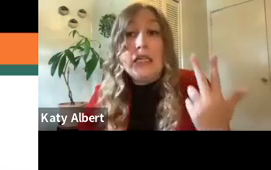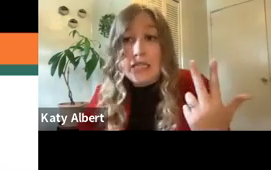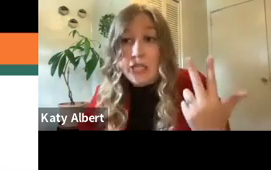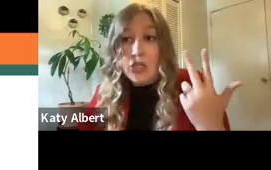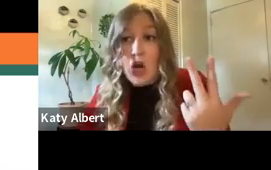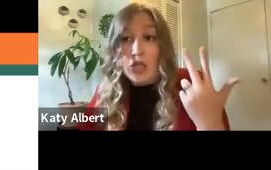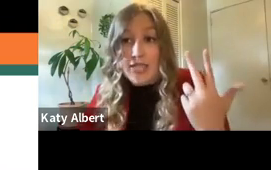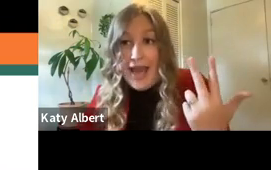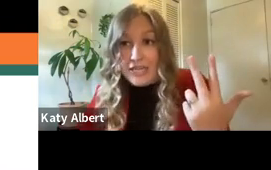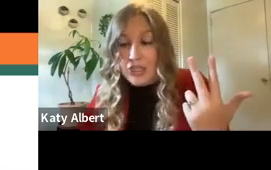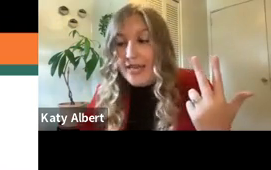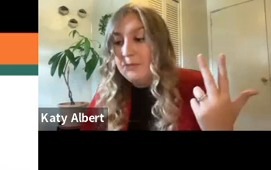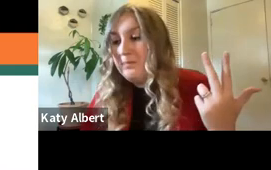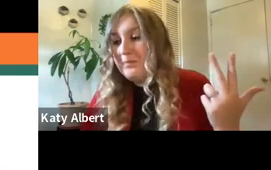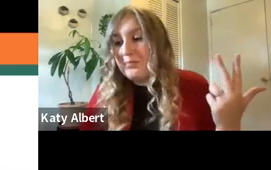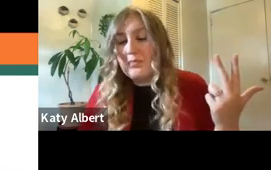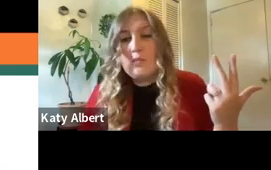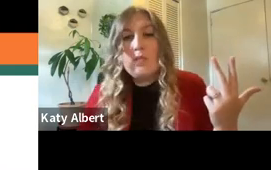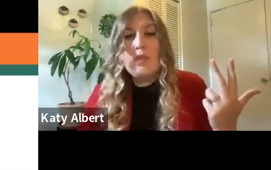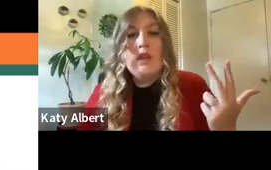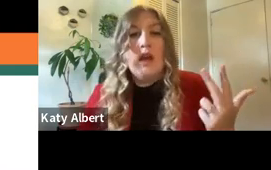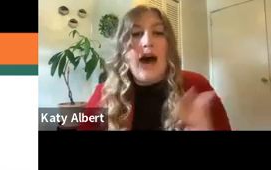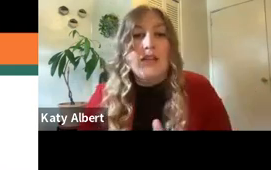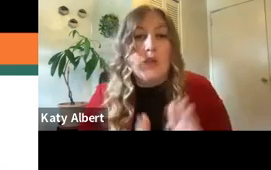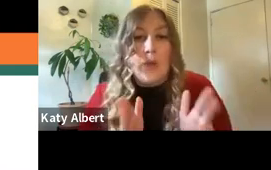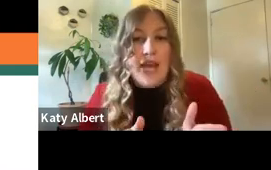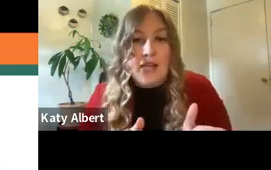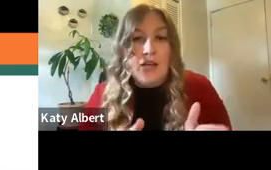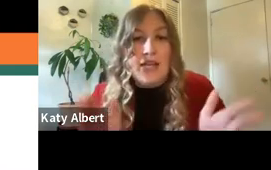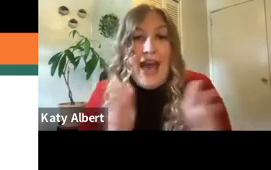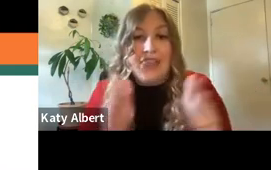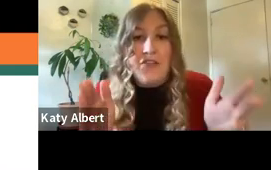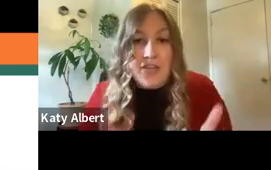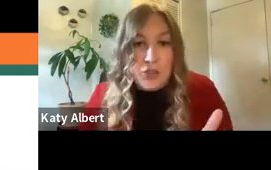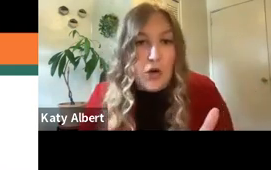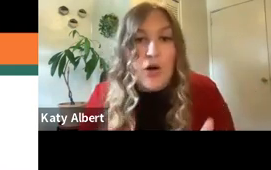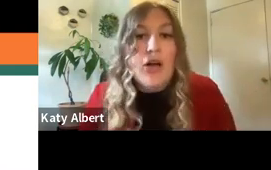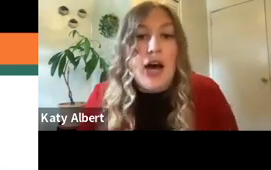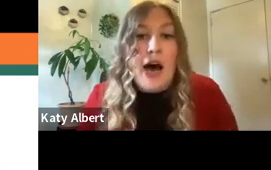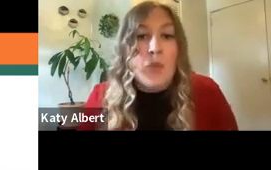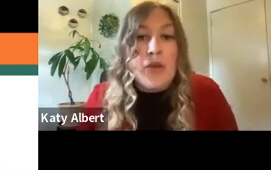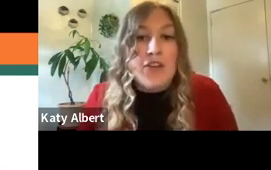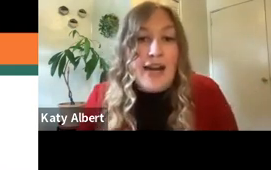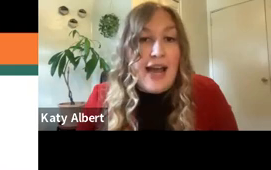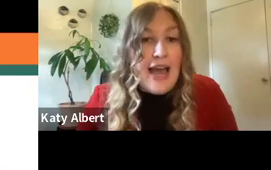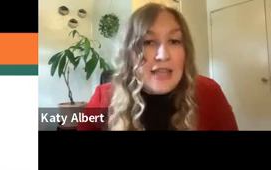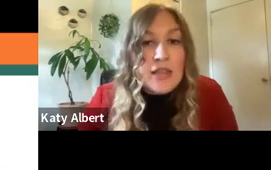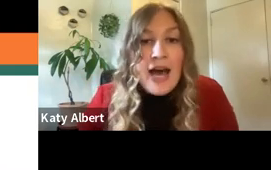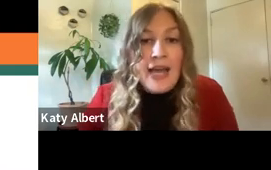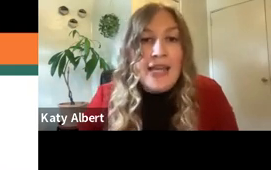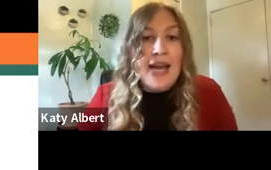really clear call to action. So we then look at the visual. We've got